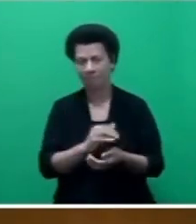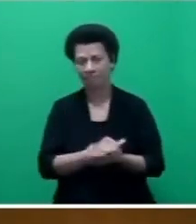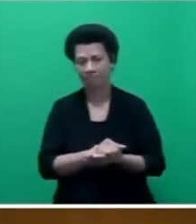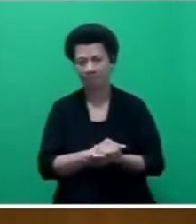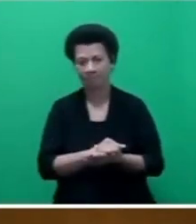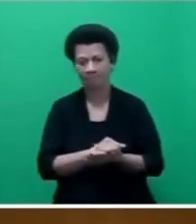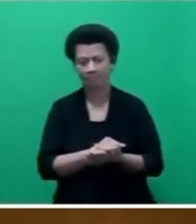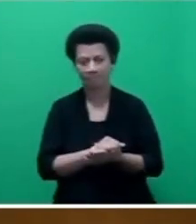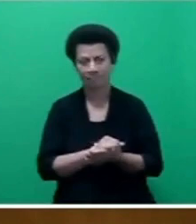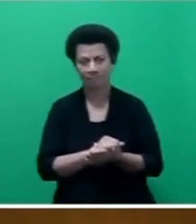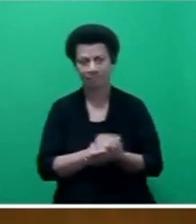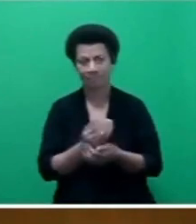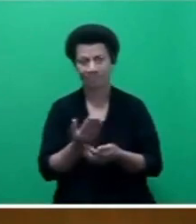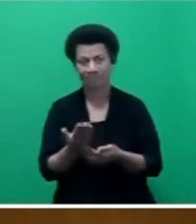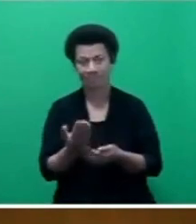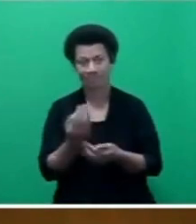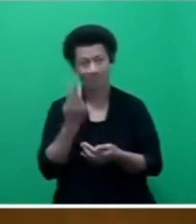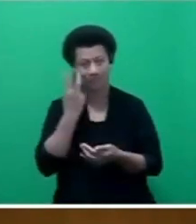like